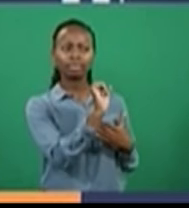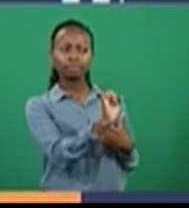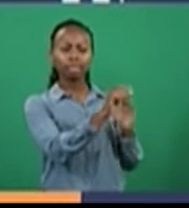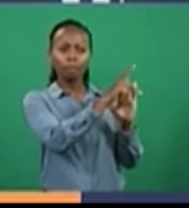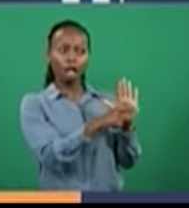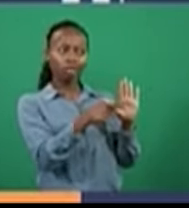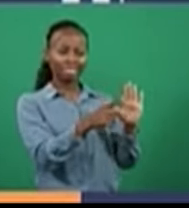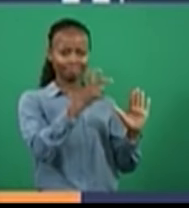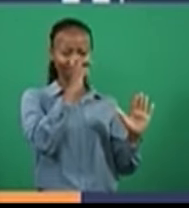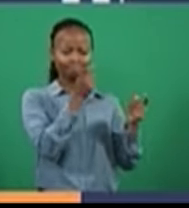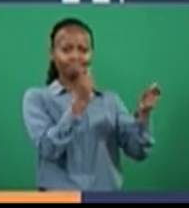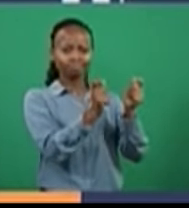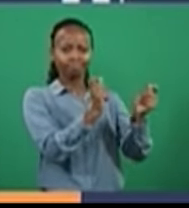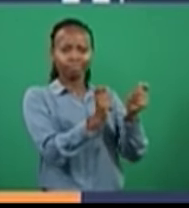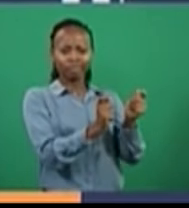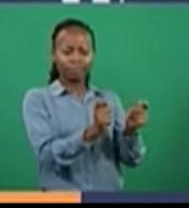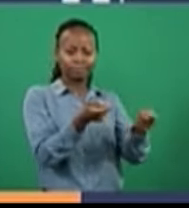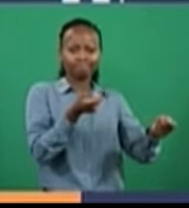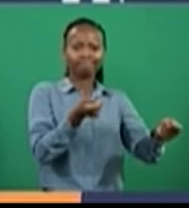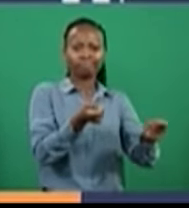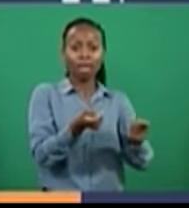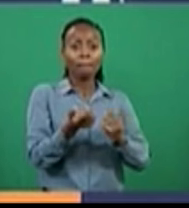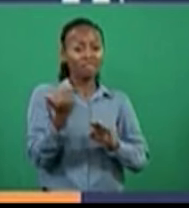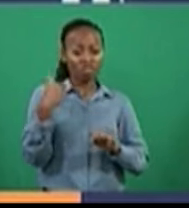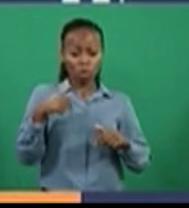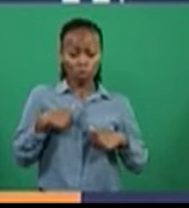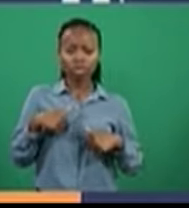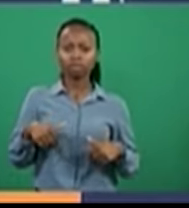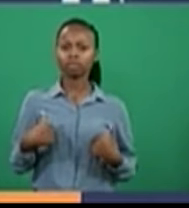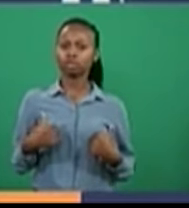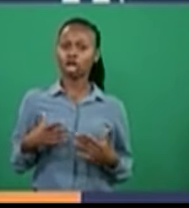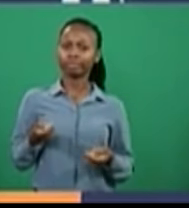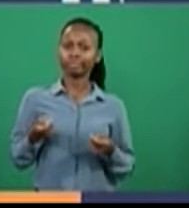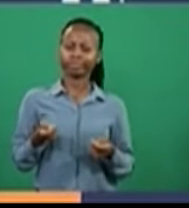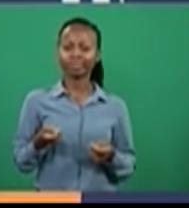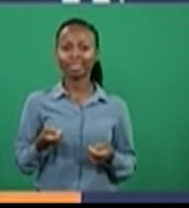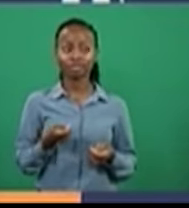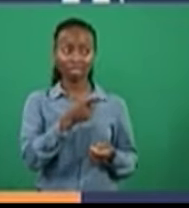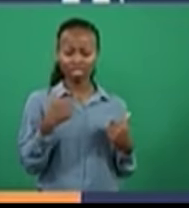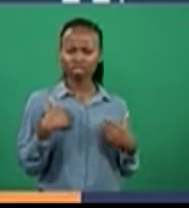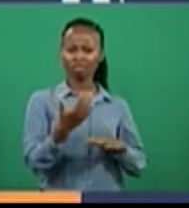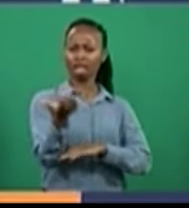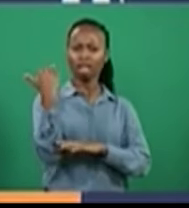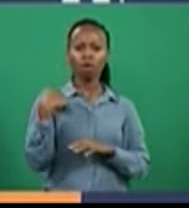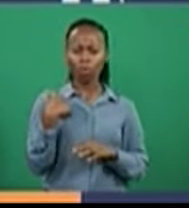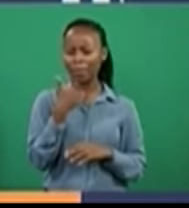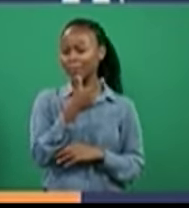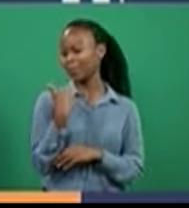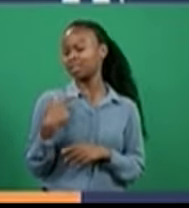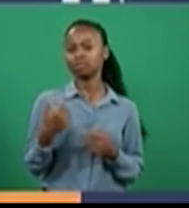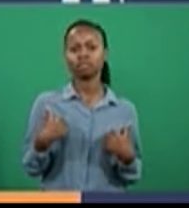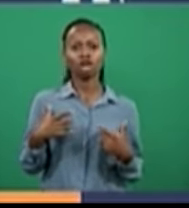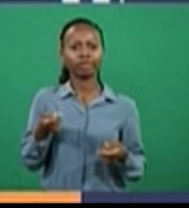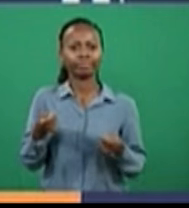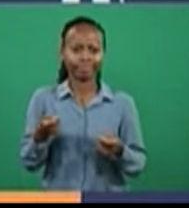policy. And secondly, their nominal rates went way higher than what we